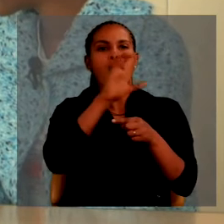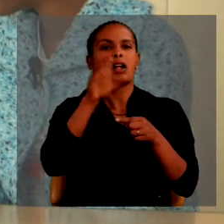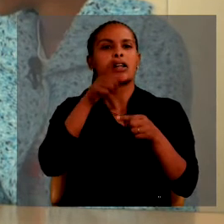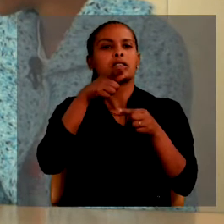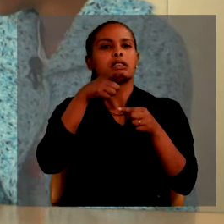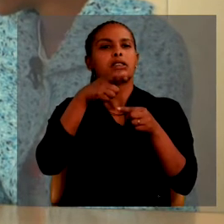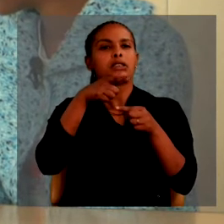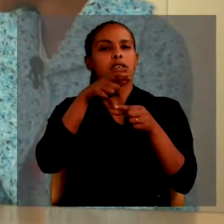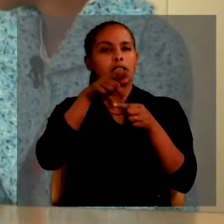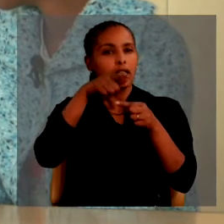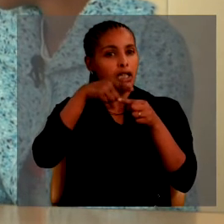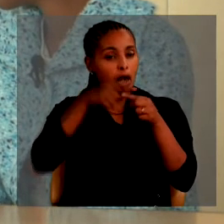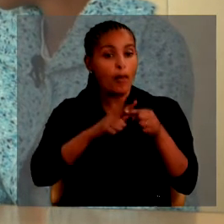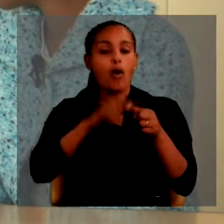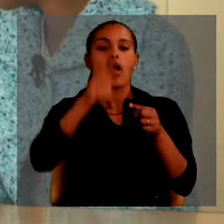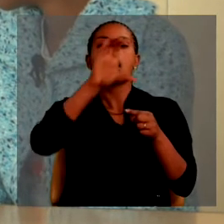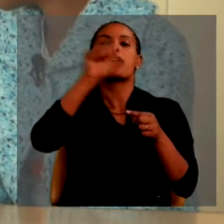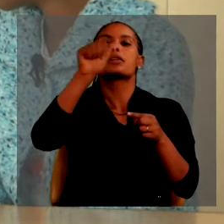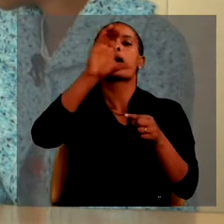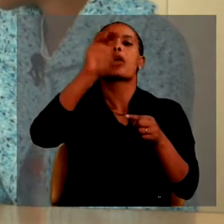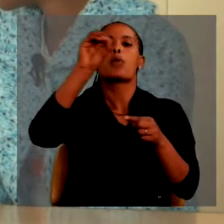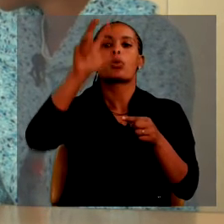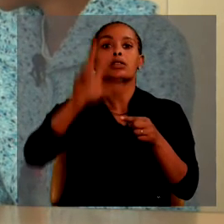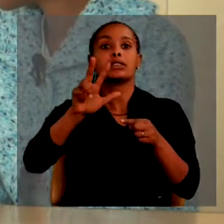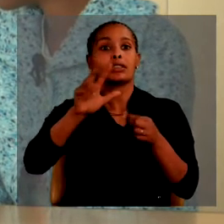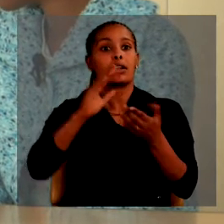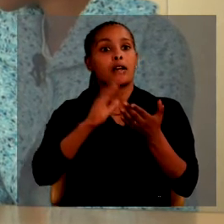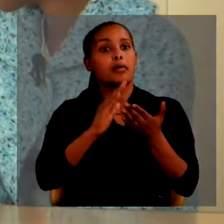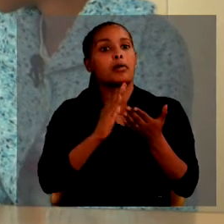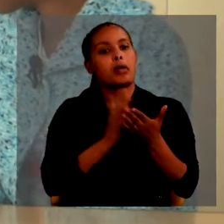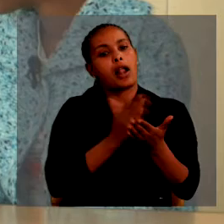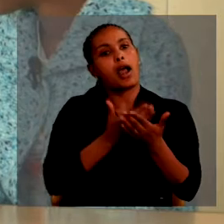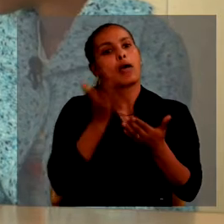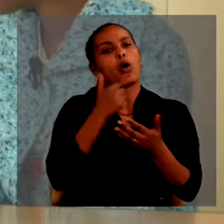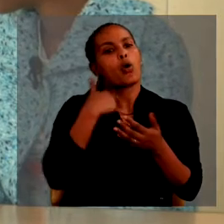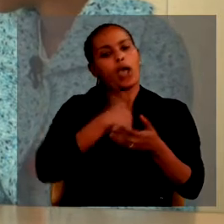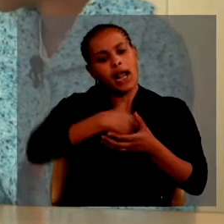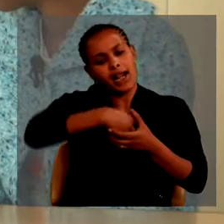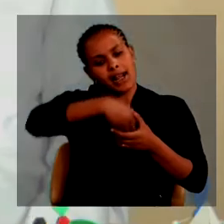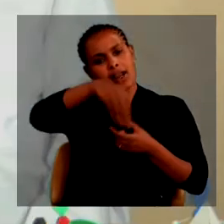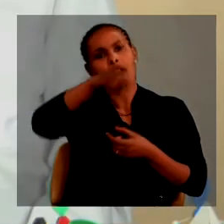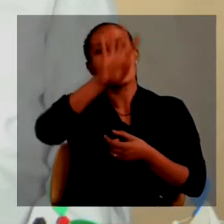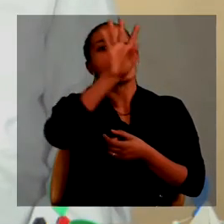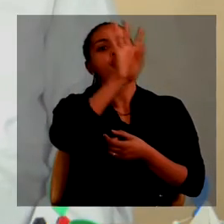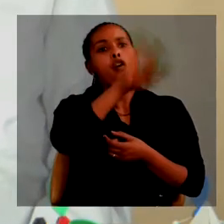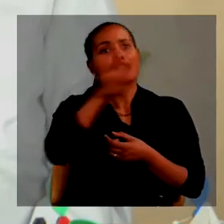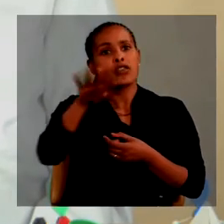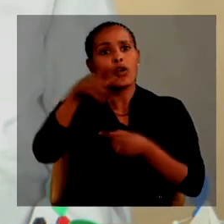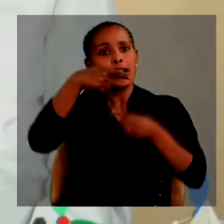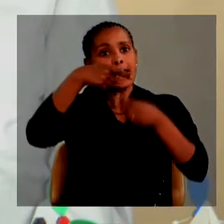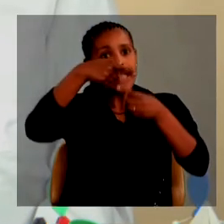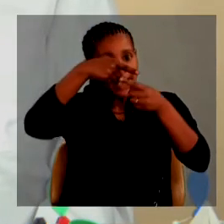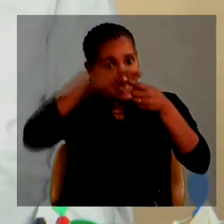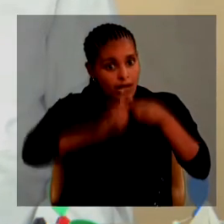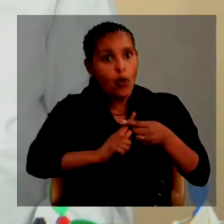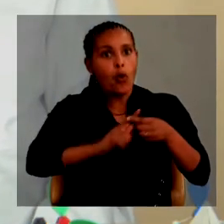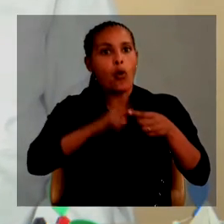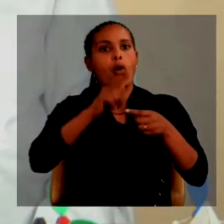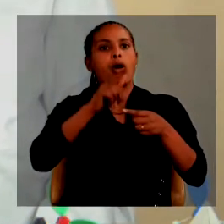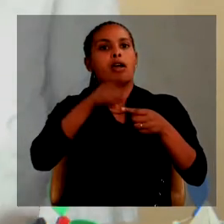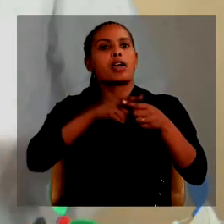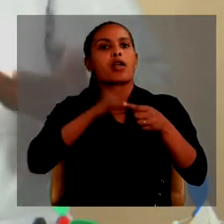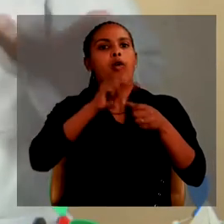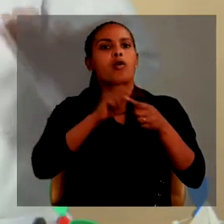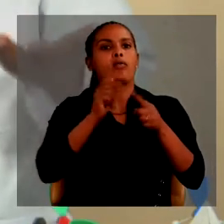100 grams of calcium carbonate, the limestone, we're releasing 44 kilograms,